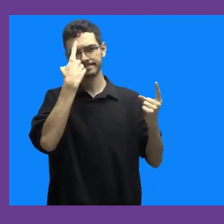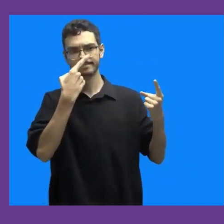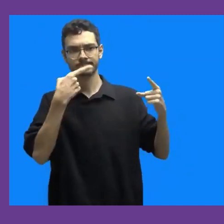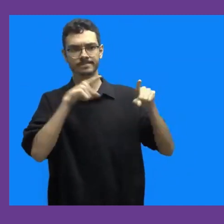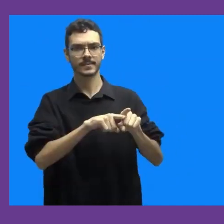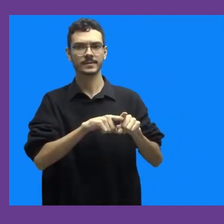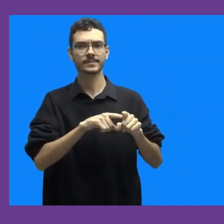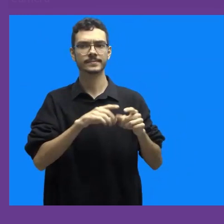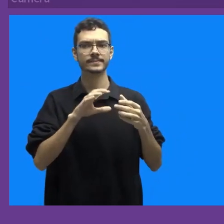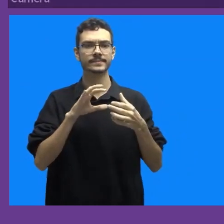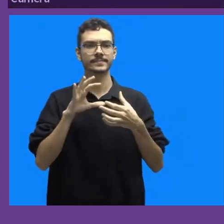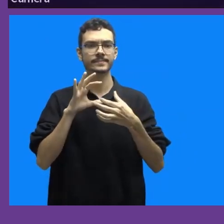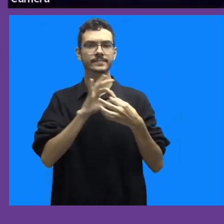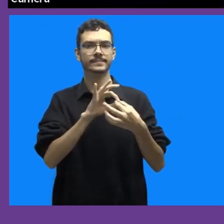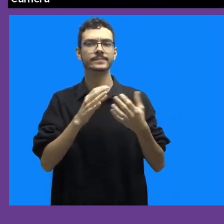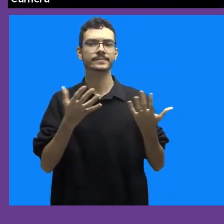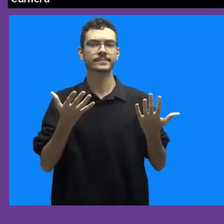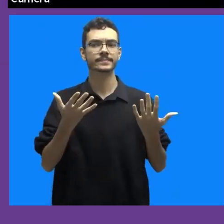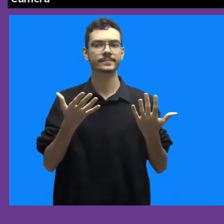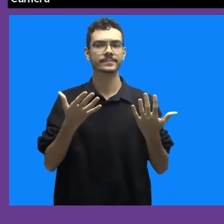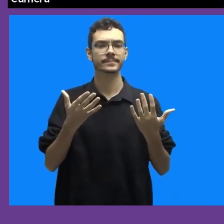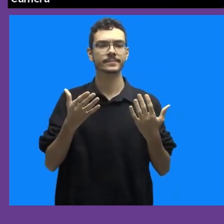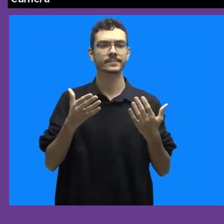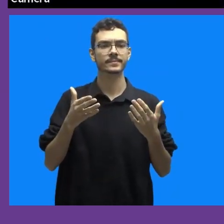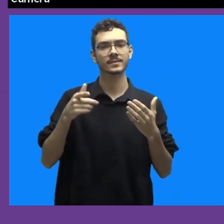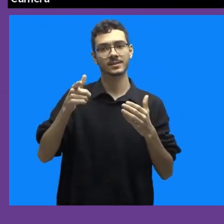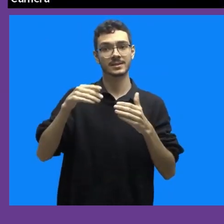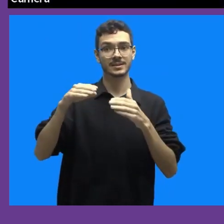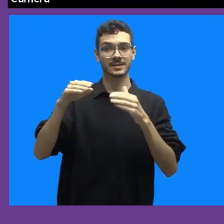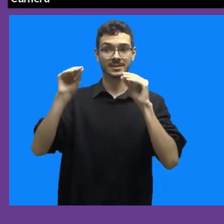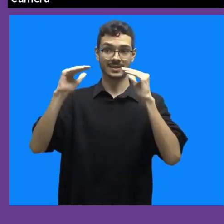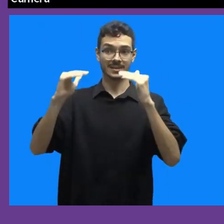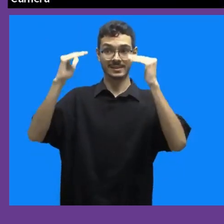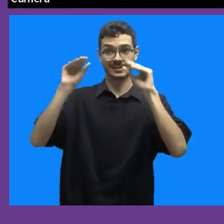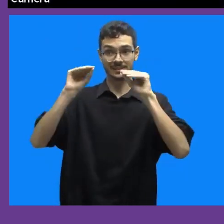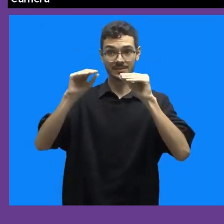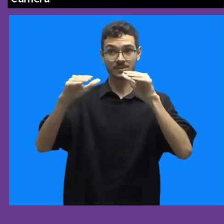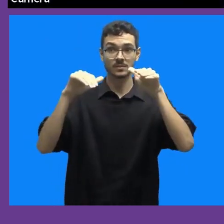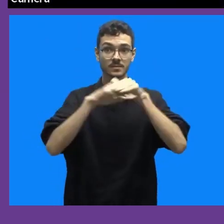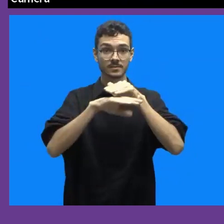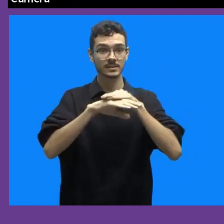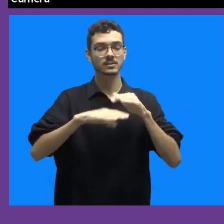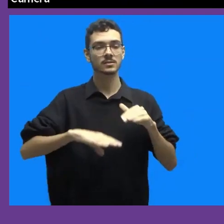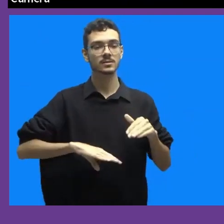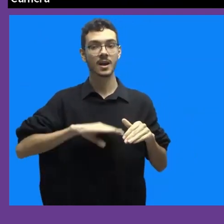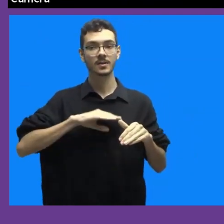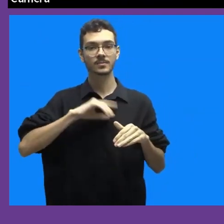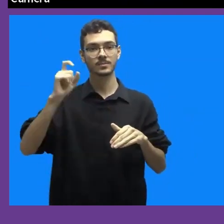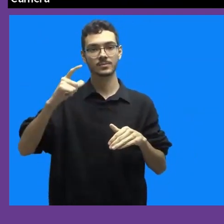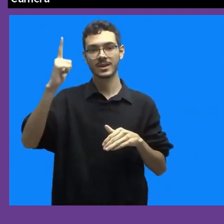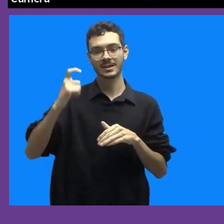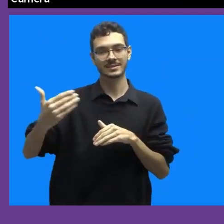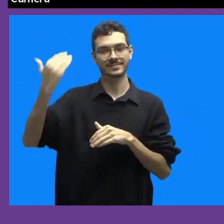here in Portugal, there is a long way to go in this aspect. And we need to think about the younger ones if we want